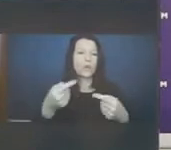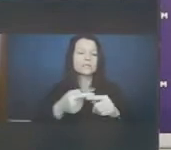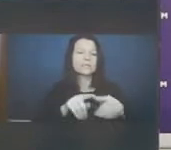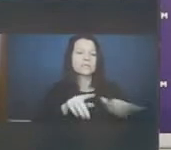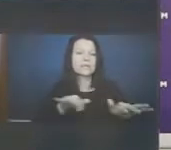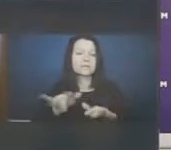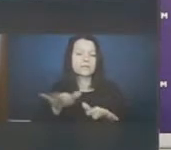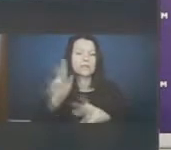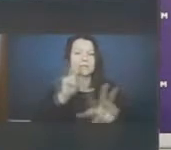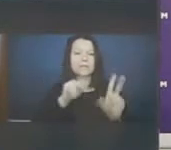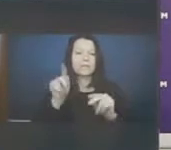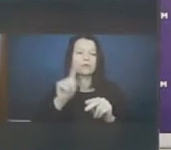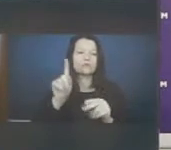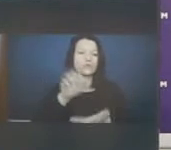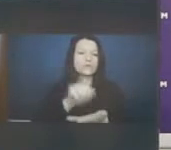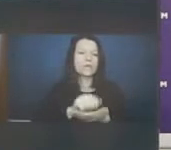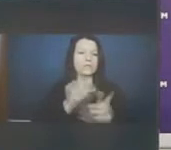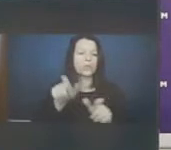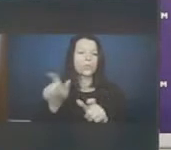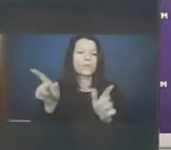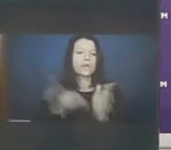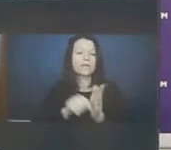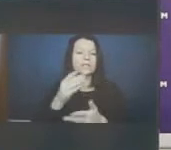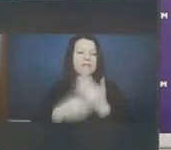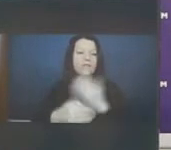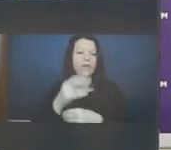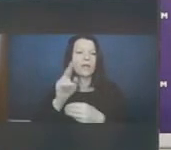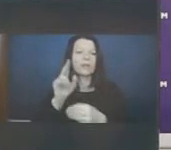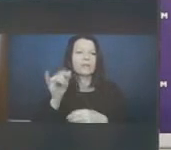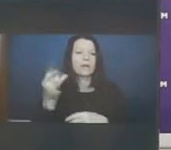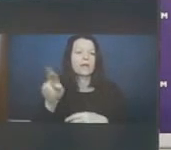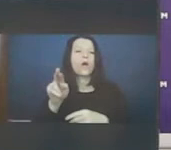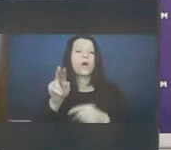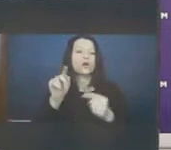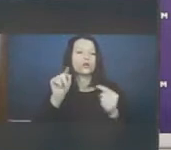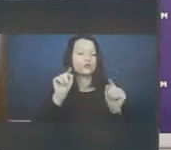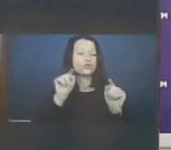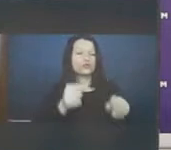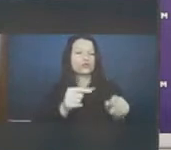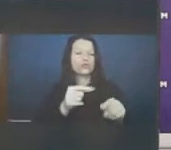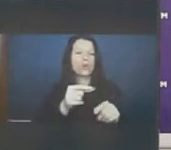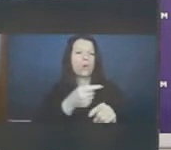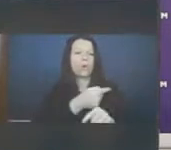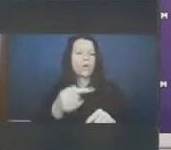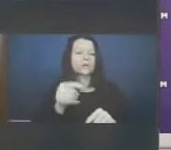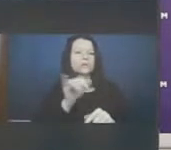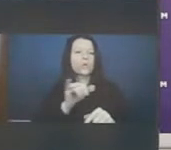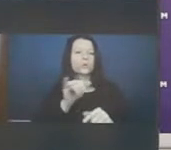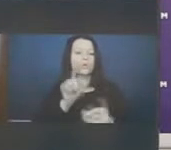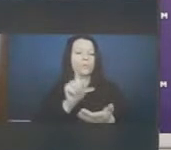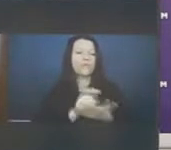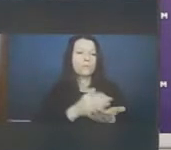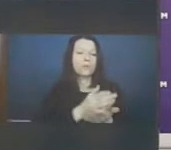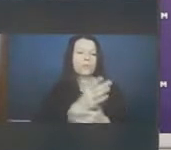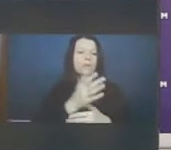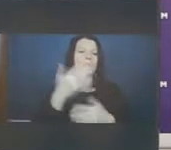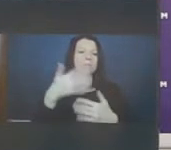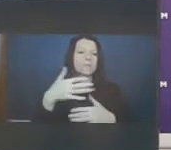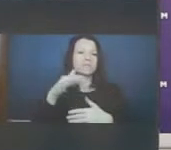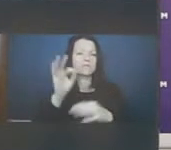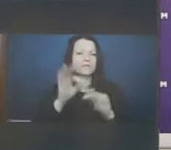that the employment of the persons with the disabilities, we know that the target is more